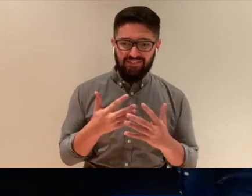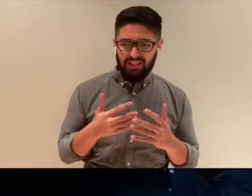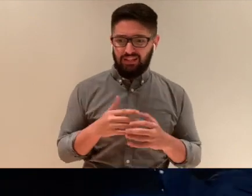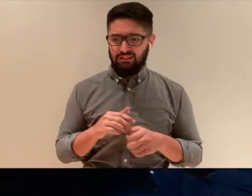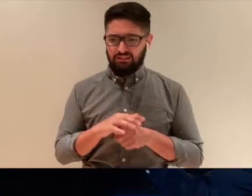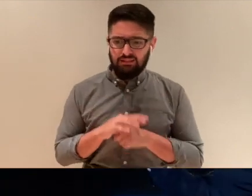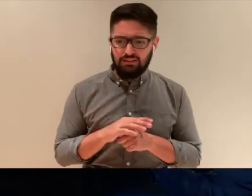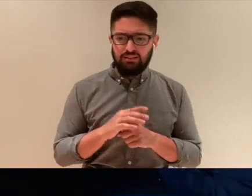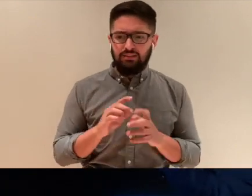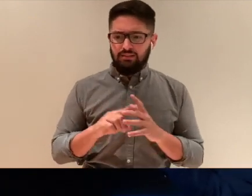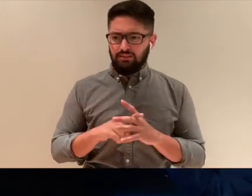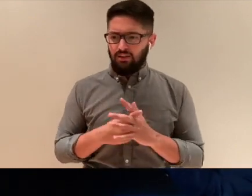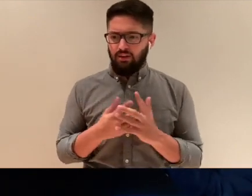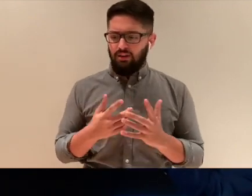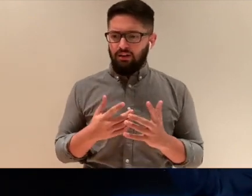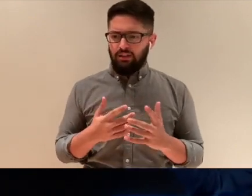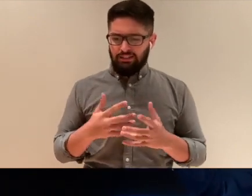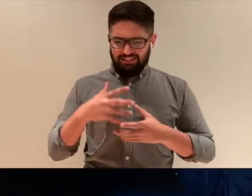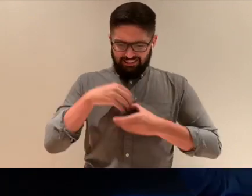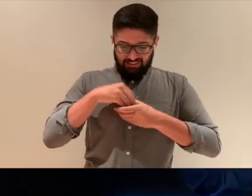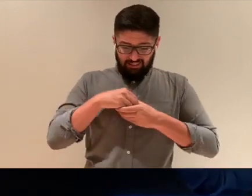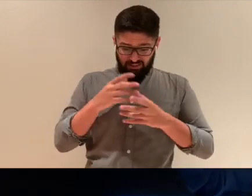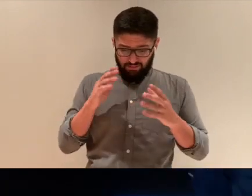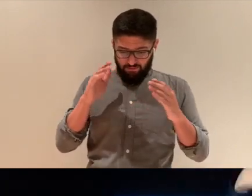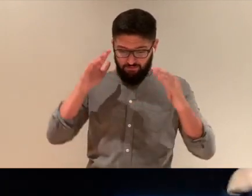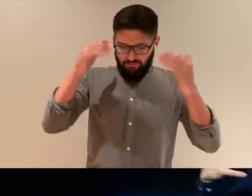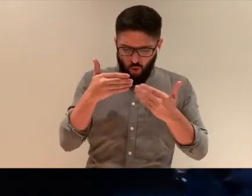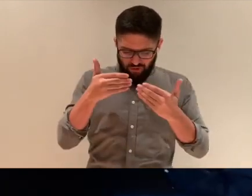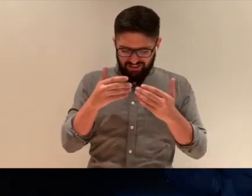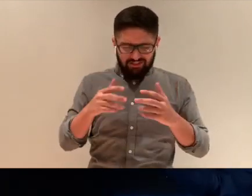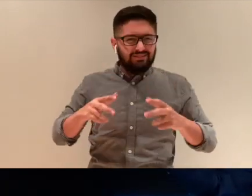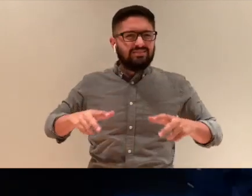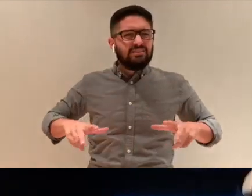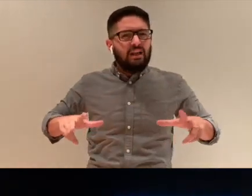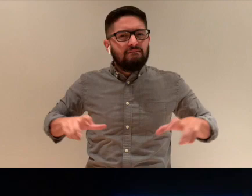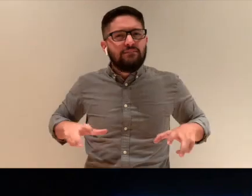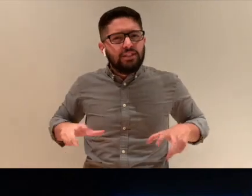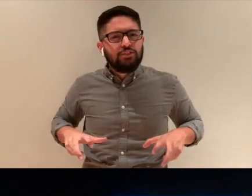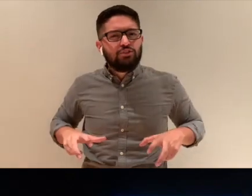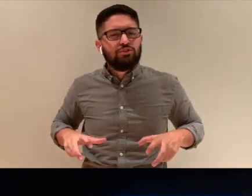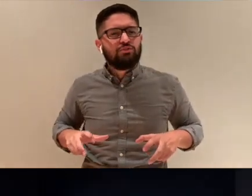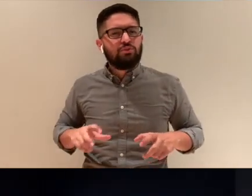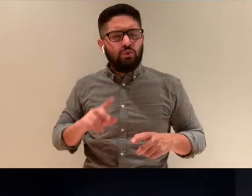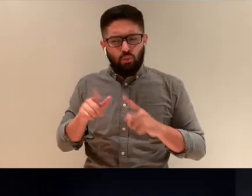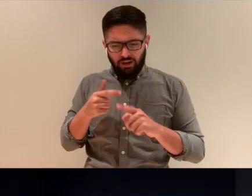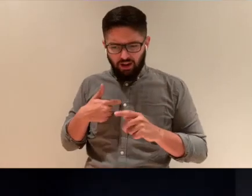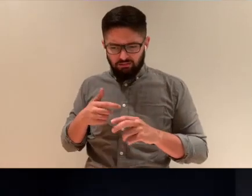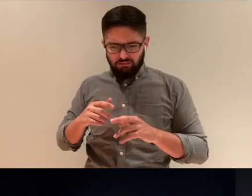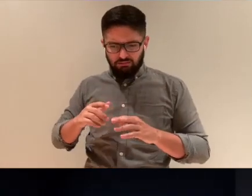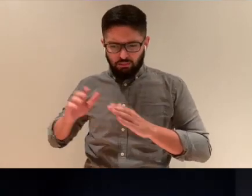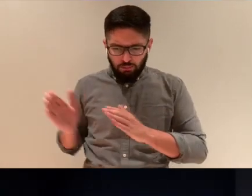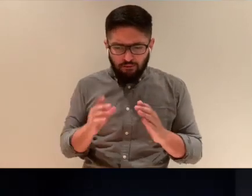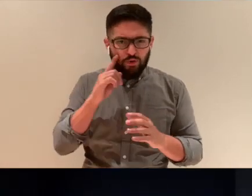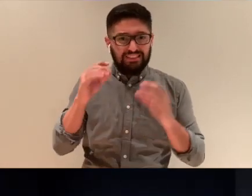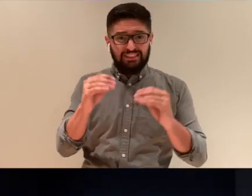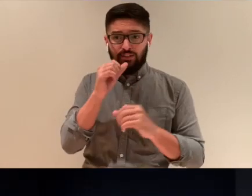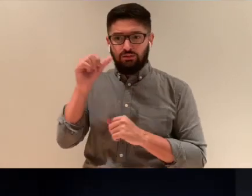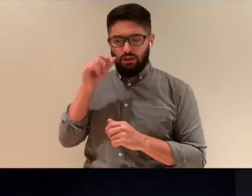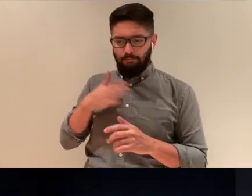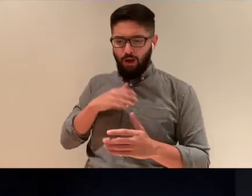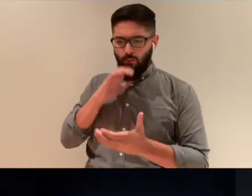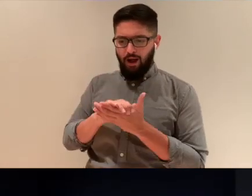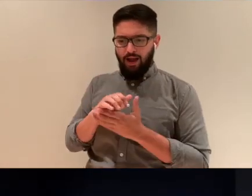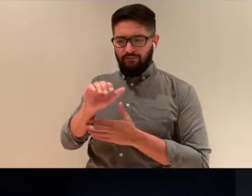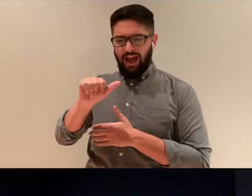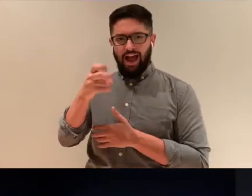start fearing, panicking, and they start being just so inwardly focused, just so selfish. You know, when I was preparing for this teaching